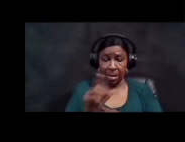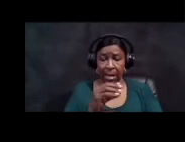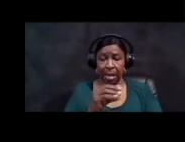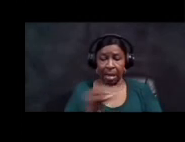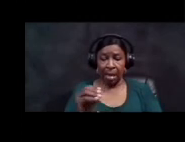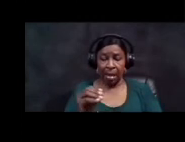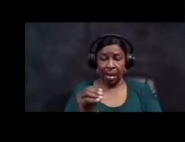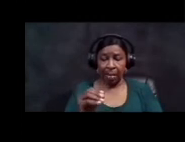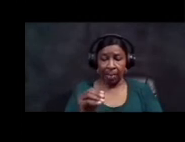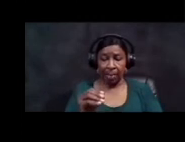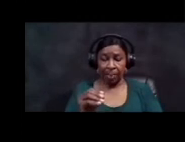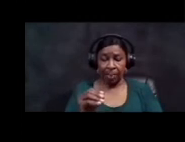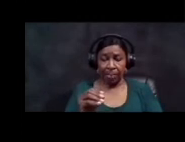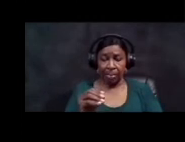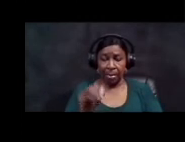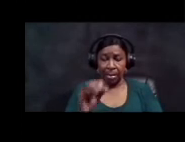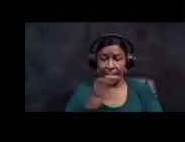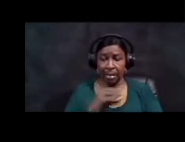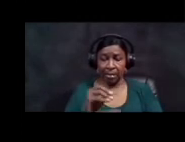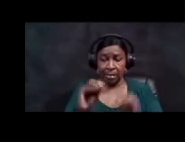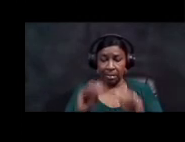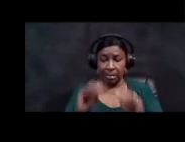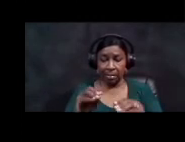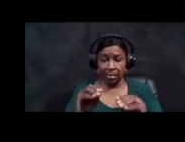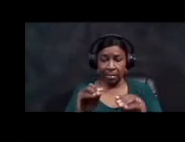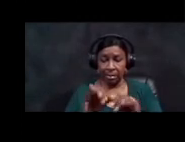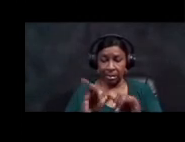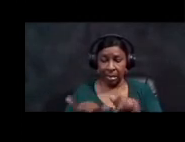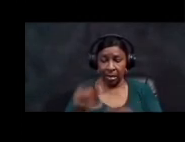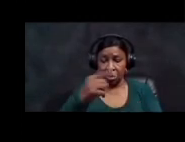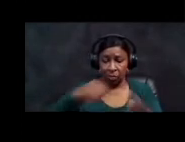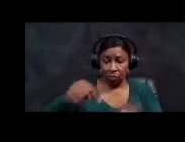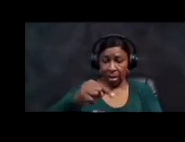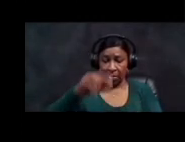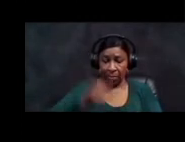mobilized around it. So this book project